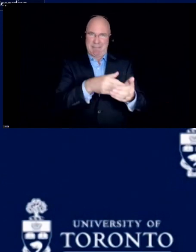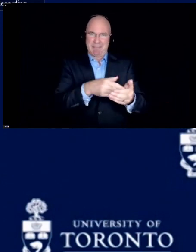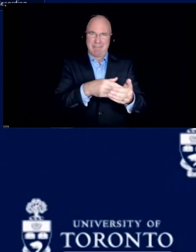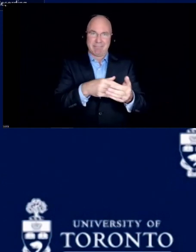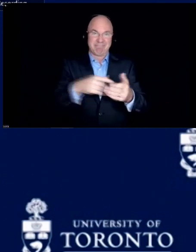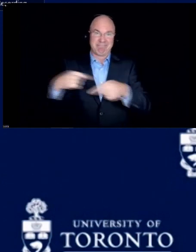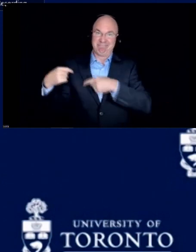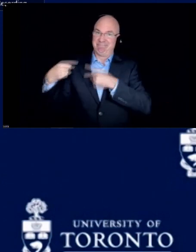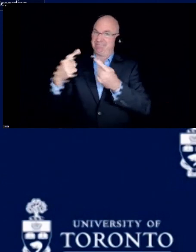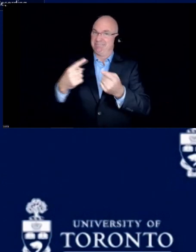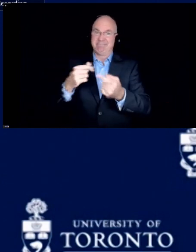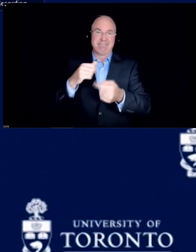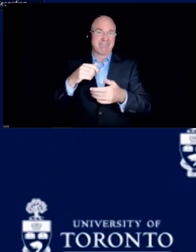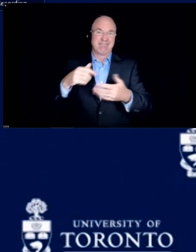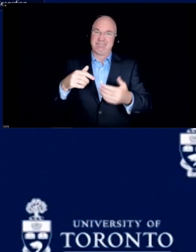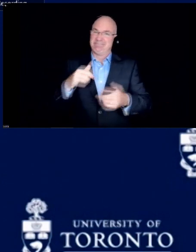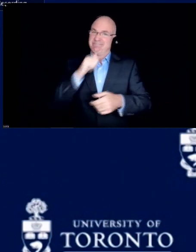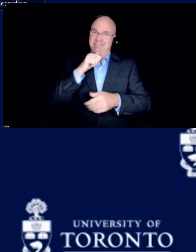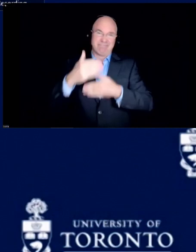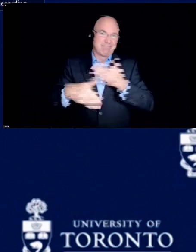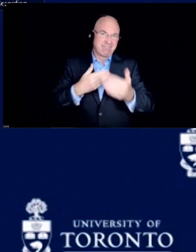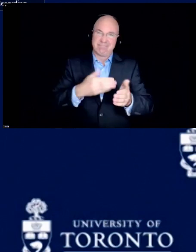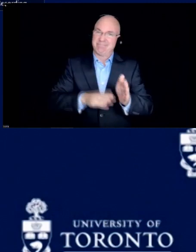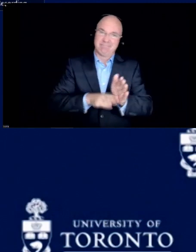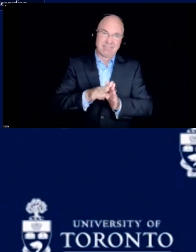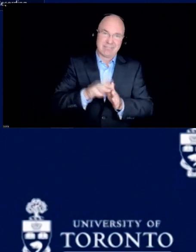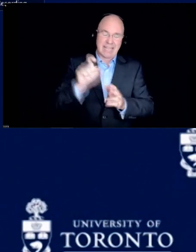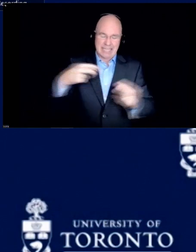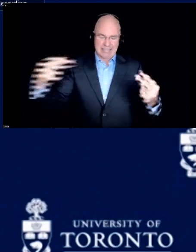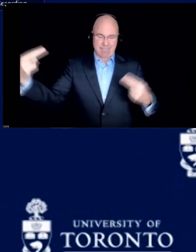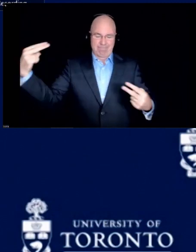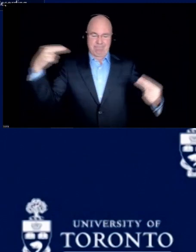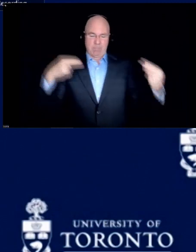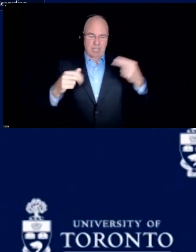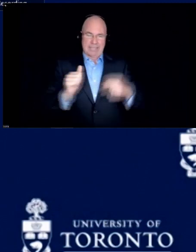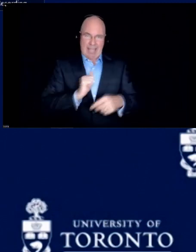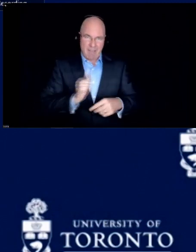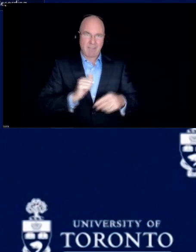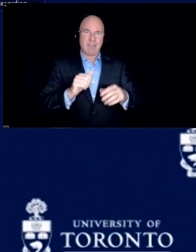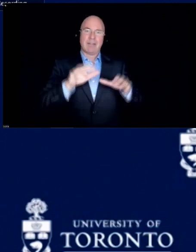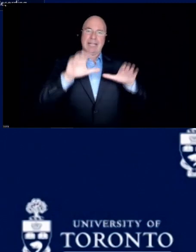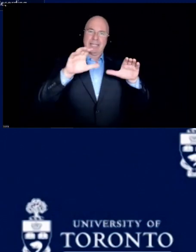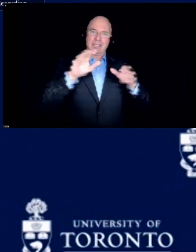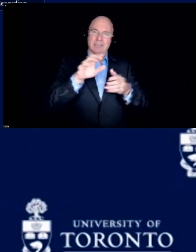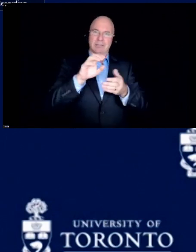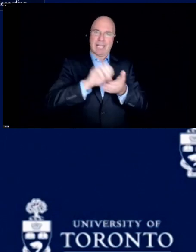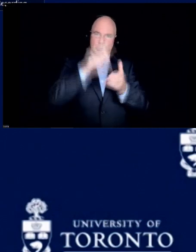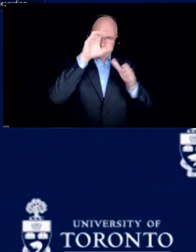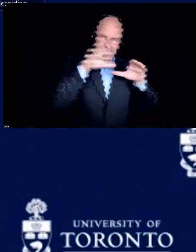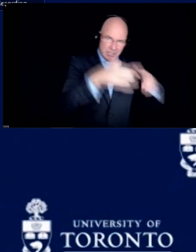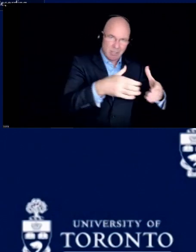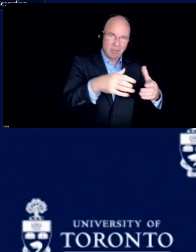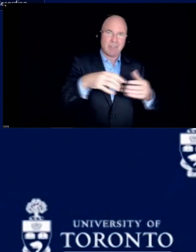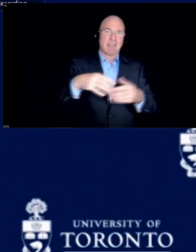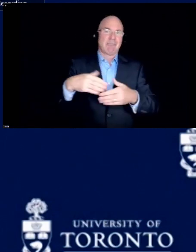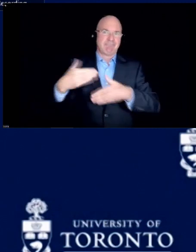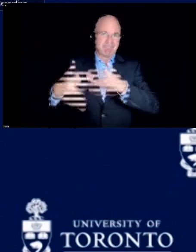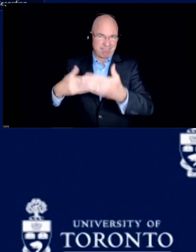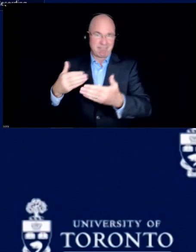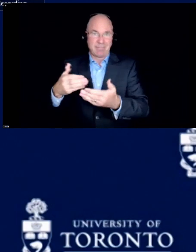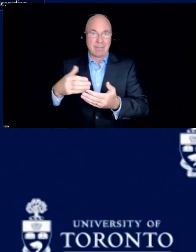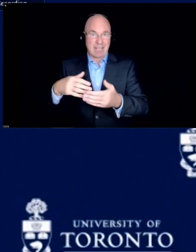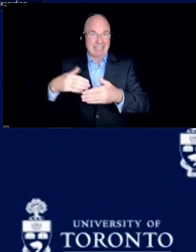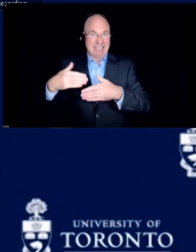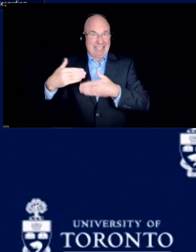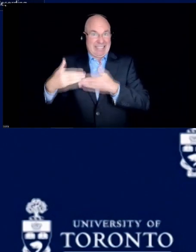to a better version of ourselves as institutions and as a sector. This process of acknowledgement may indeed, as the